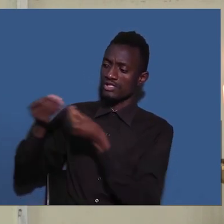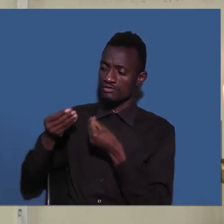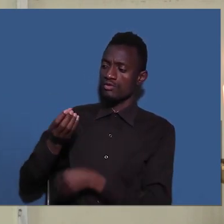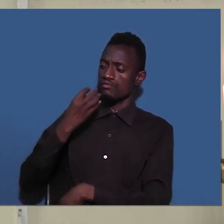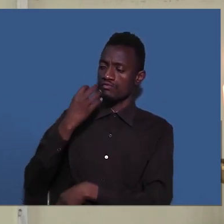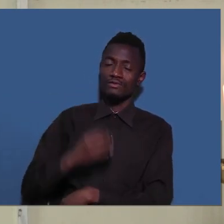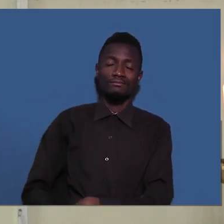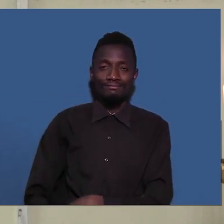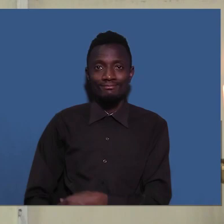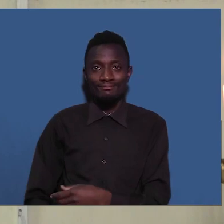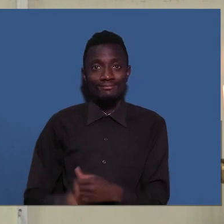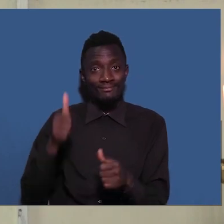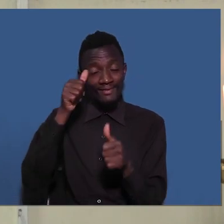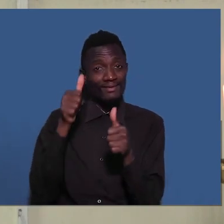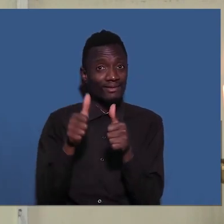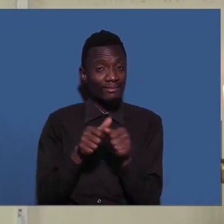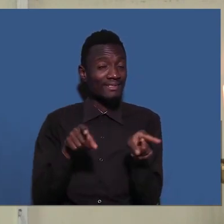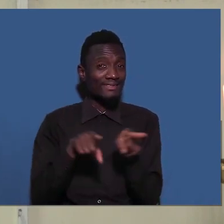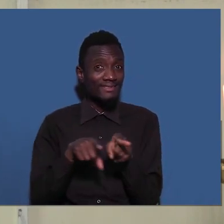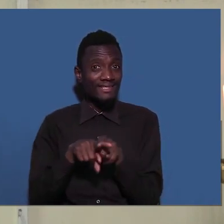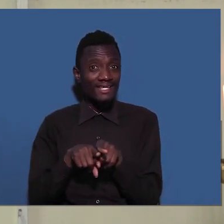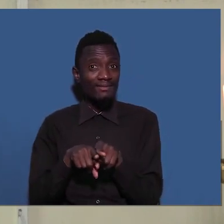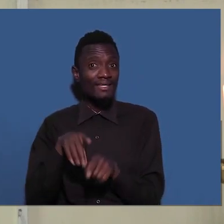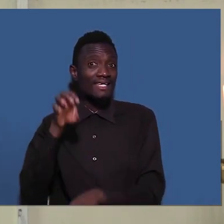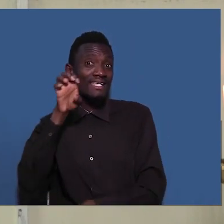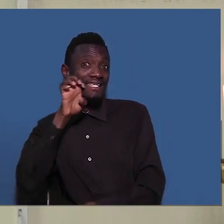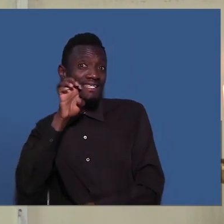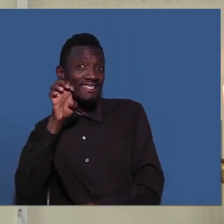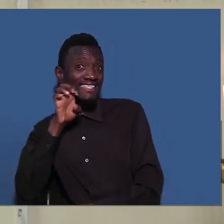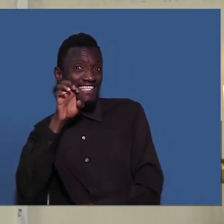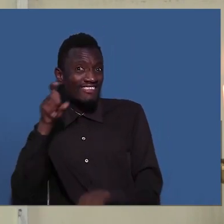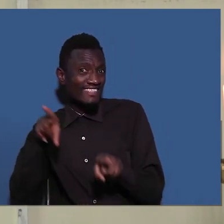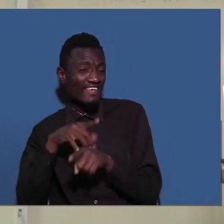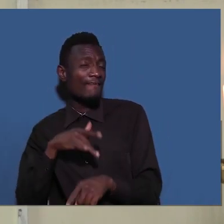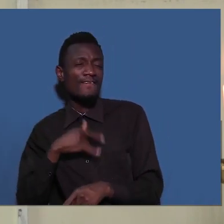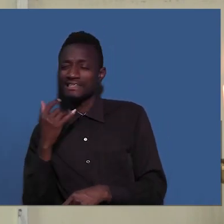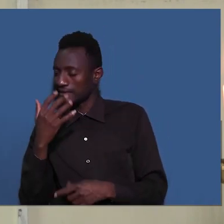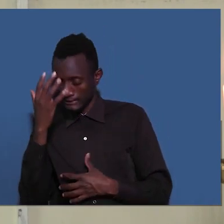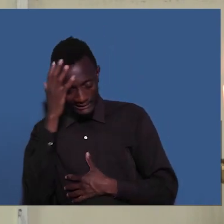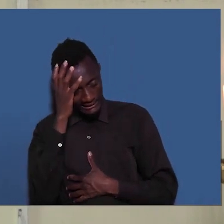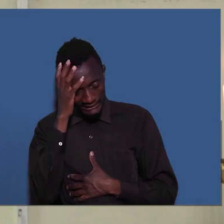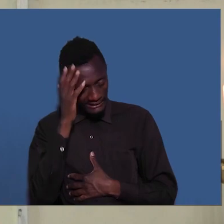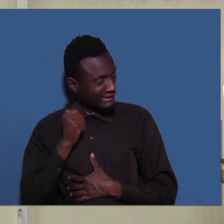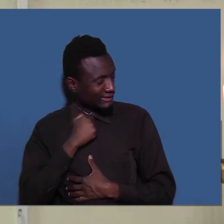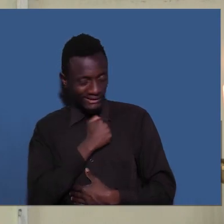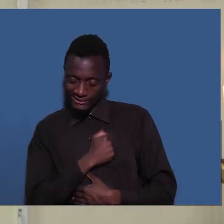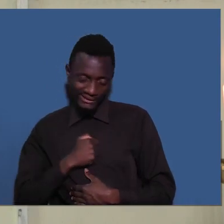Remember, Eve was not apologetic, neither was